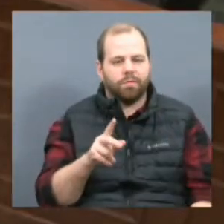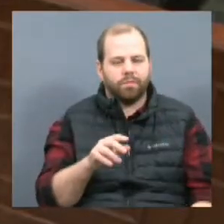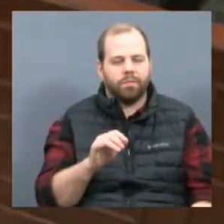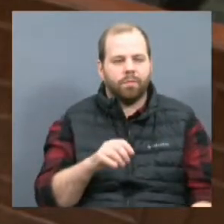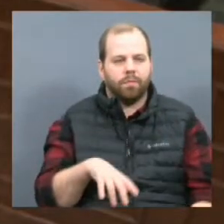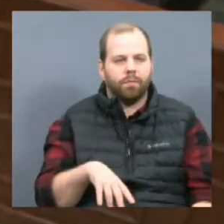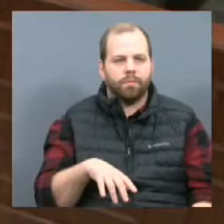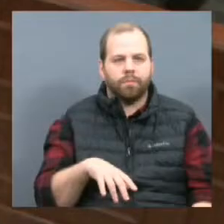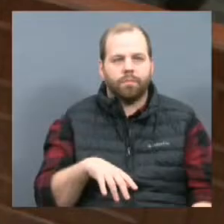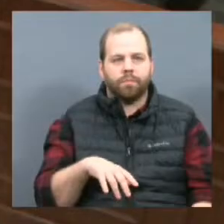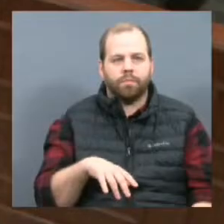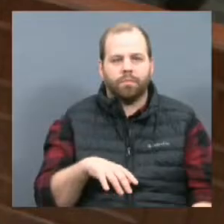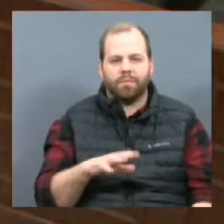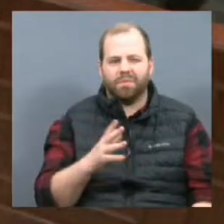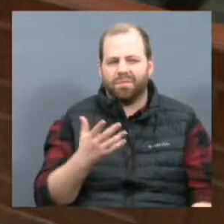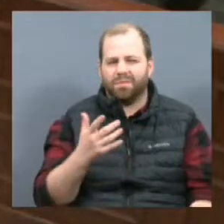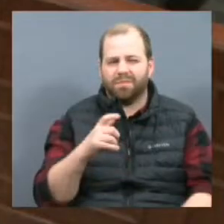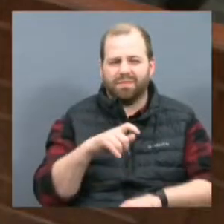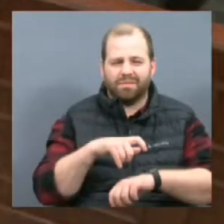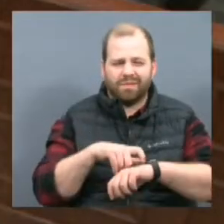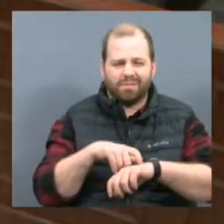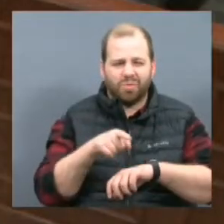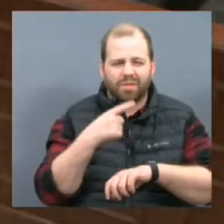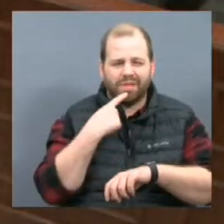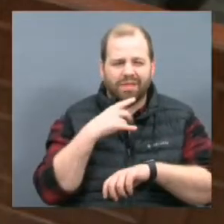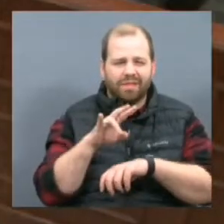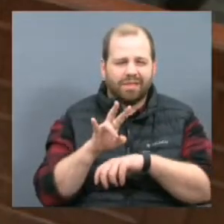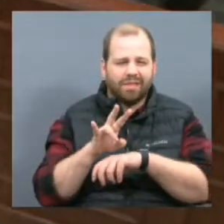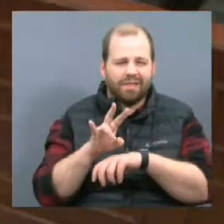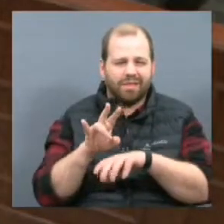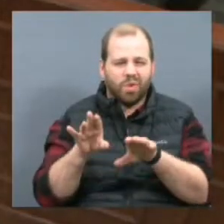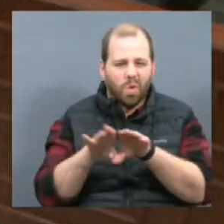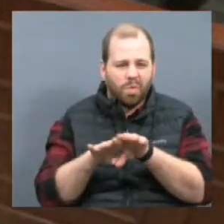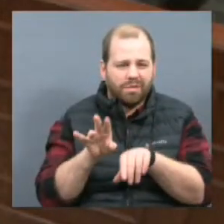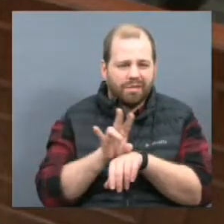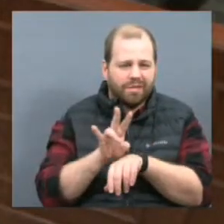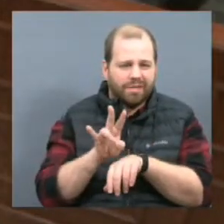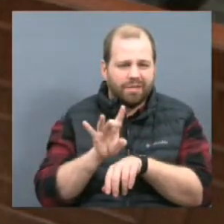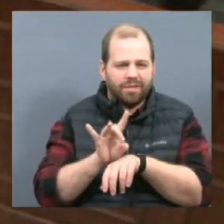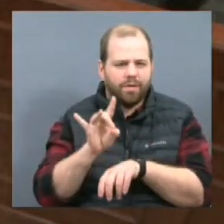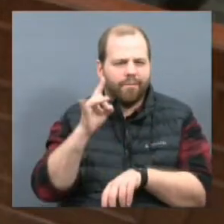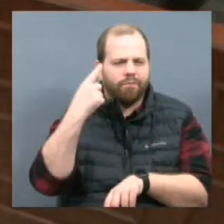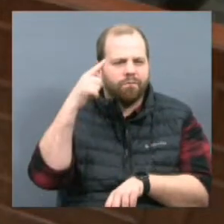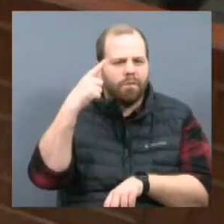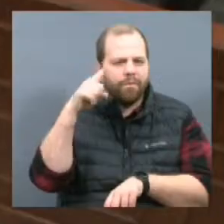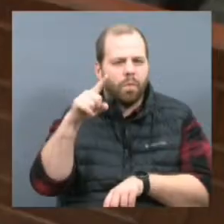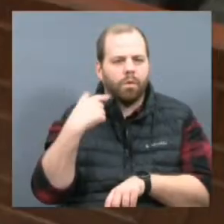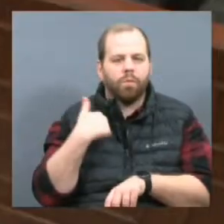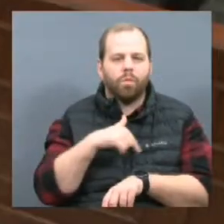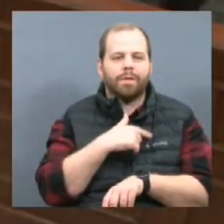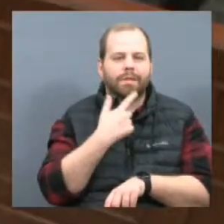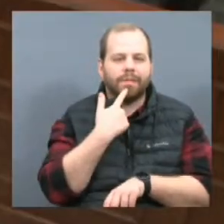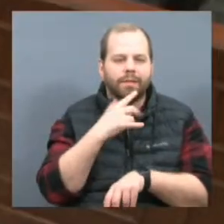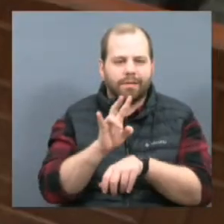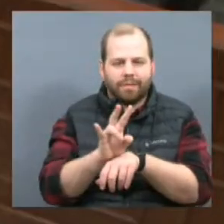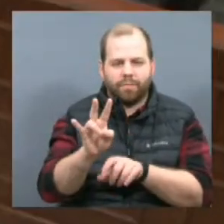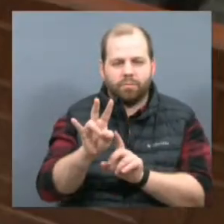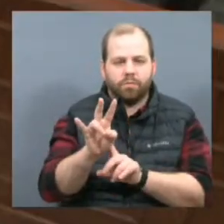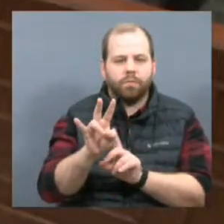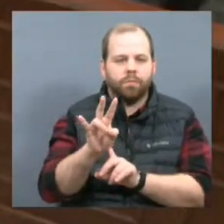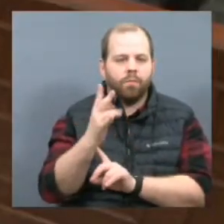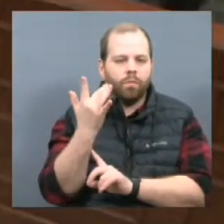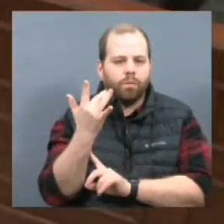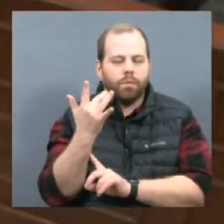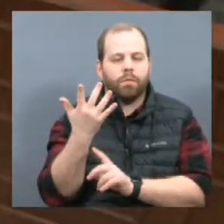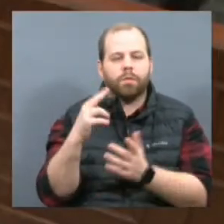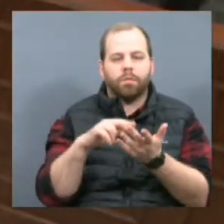So what is that exact time? I know it says 7 or 8 p.m. closing. What is that? So we are saying 7, so that will be like giving